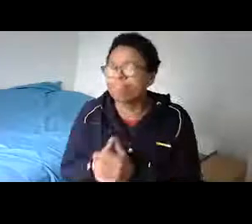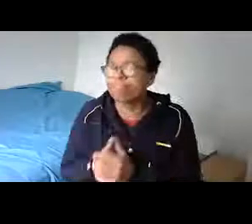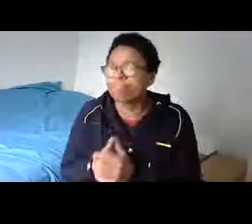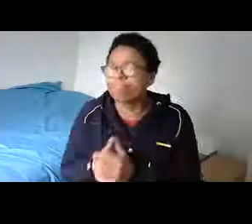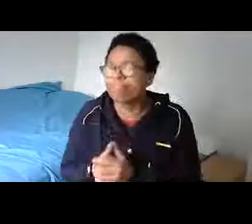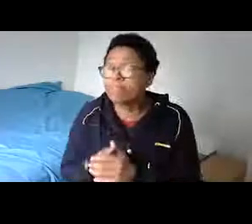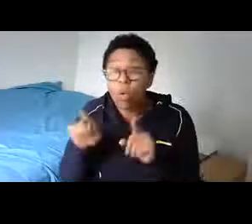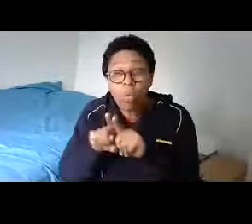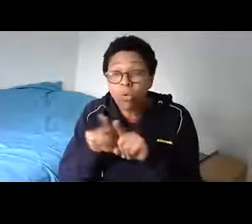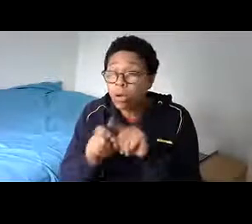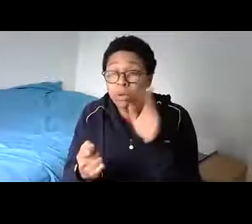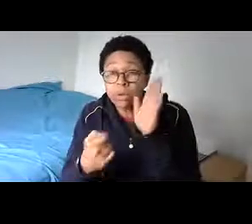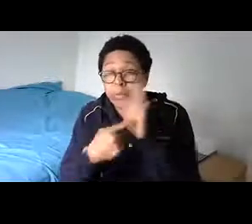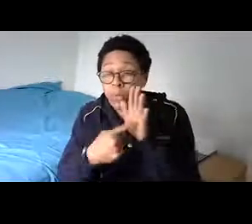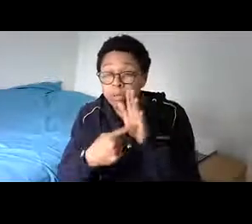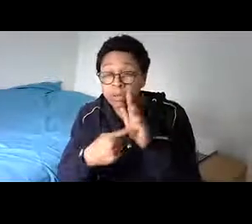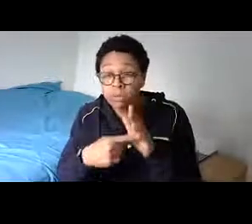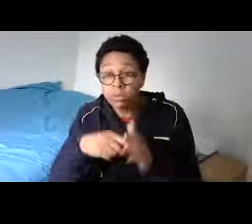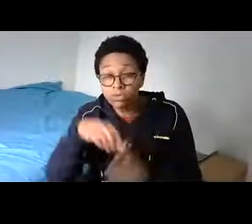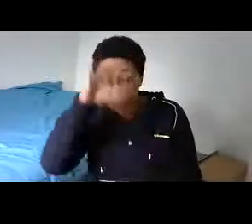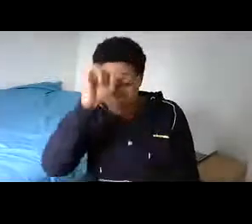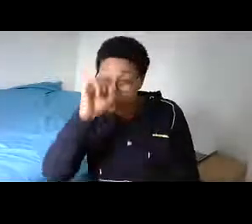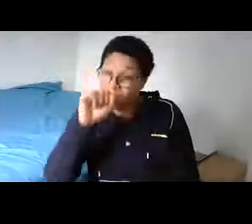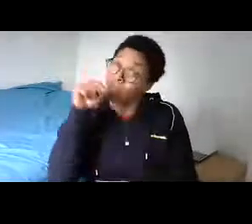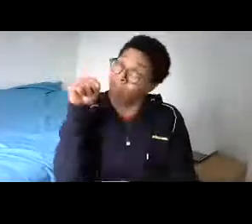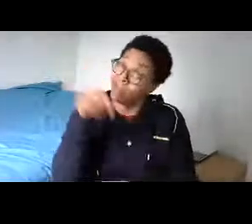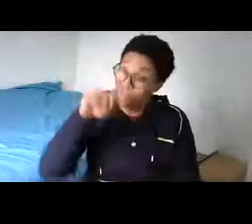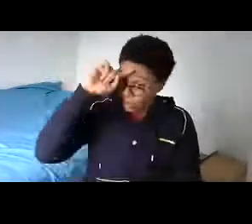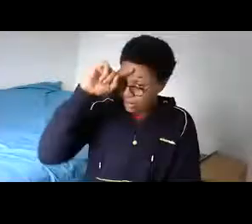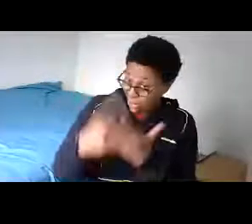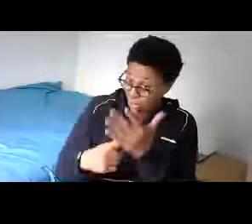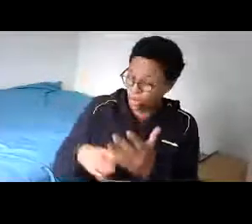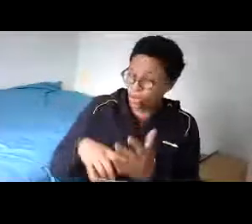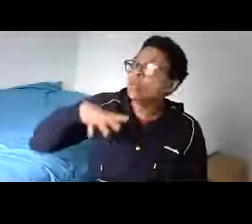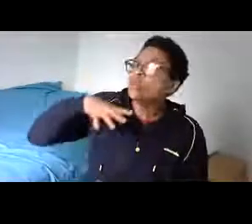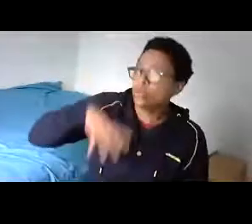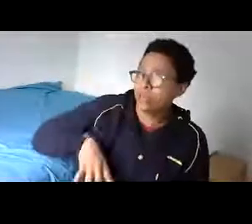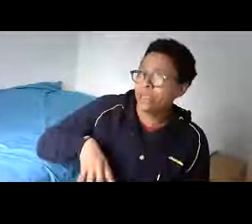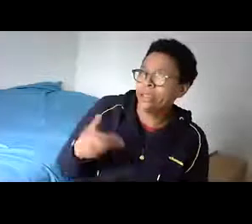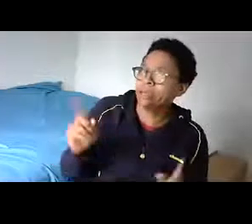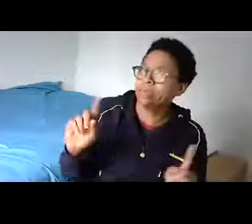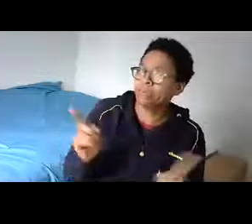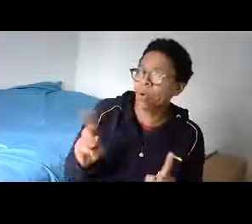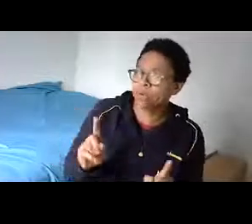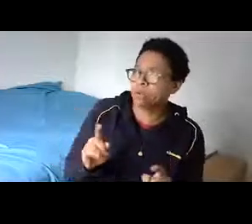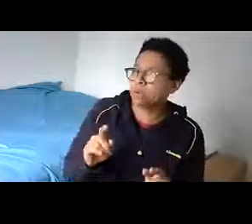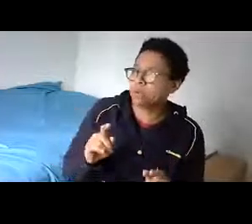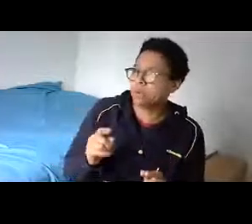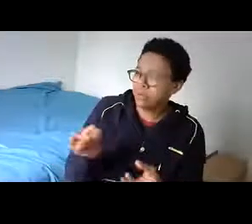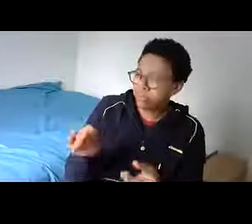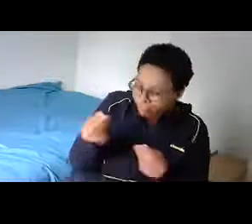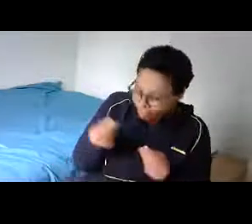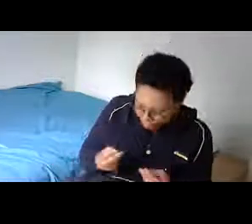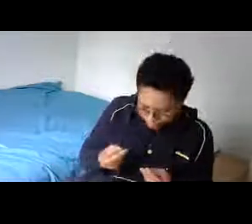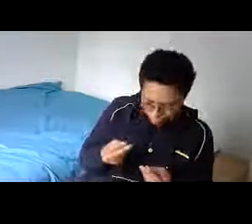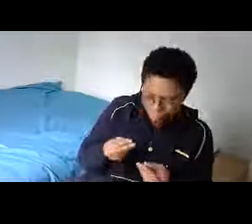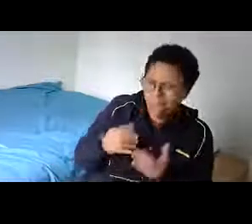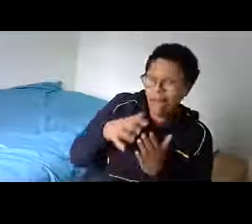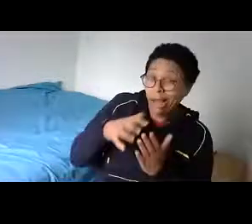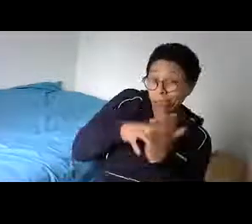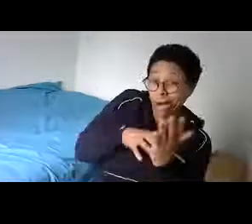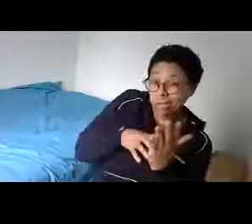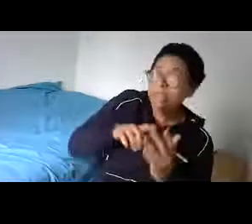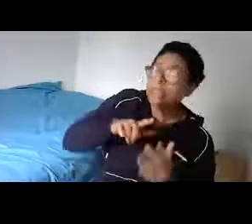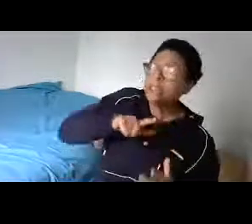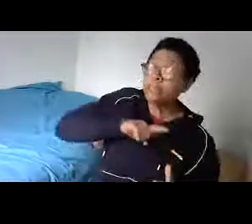this is the case, to get this decision, because if carers' situation changes and carers are not able to meet those needs, local authority will